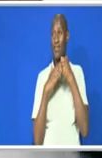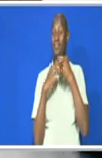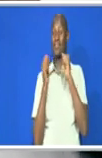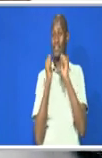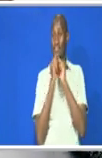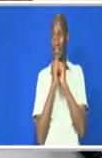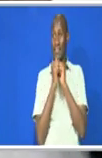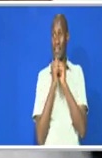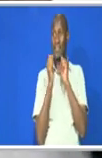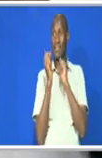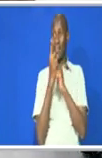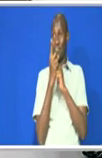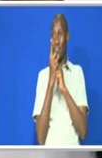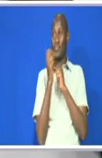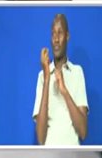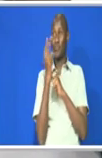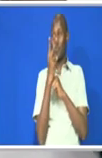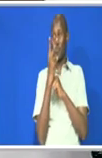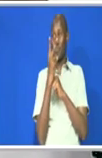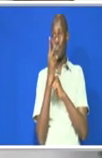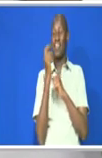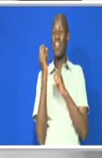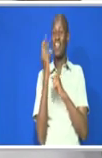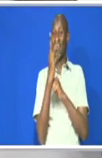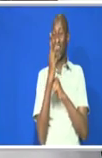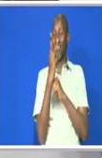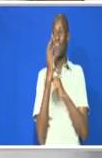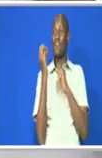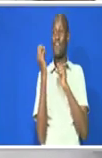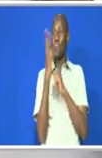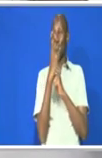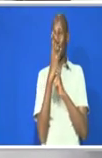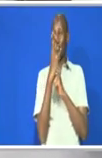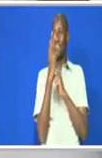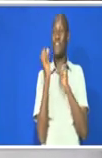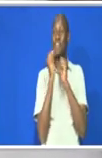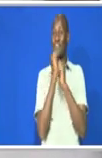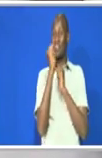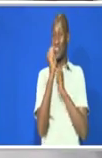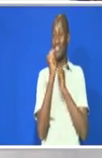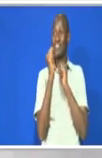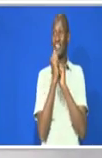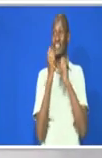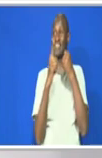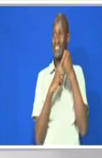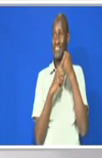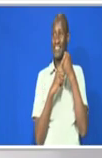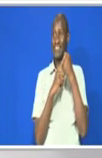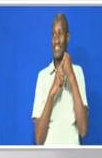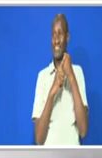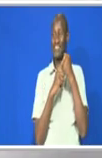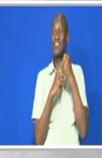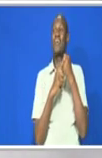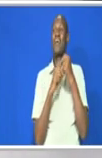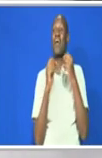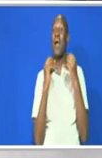10, 11, 12, 13, 14, 15, 16. How